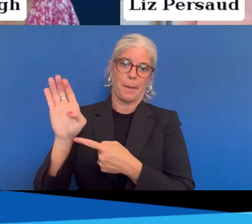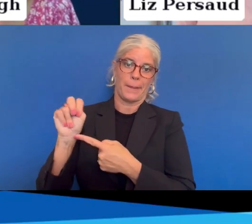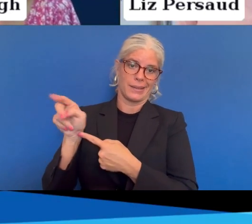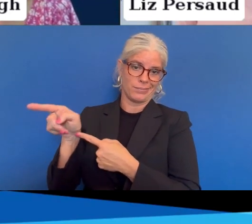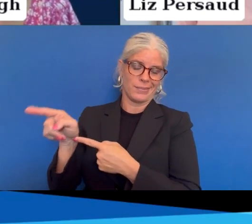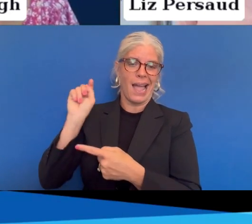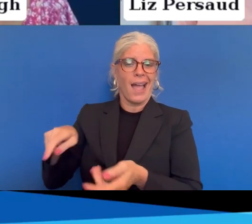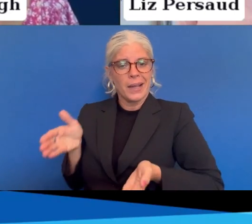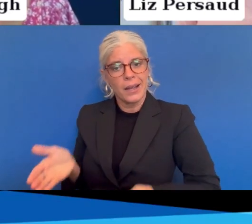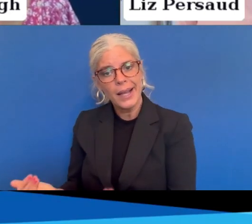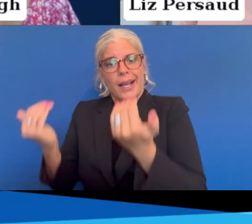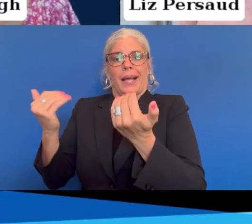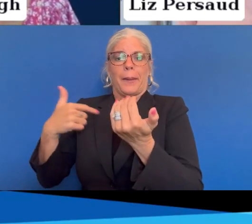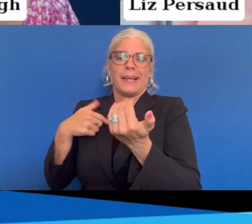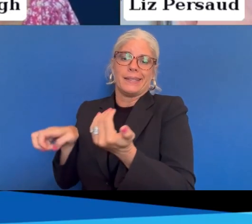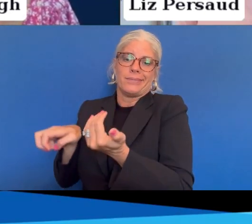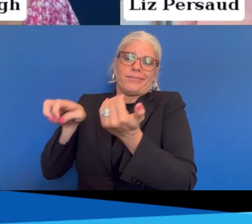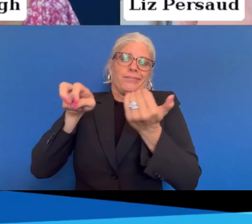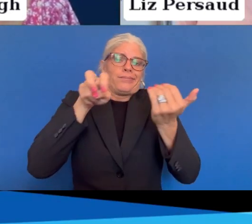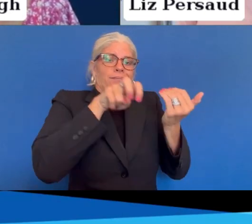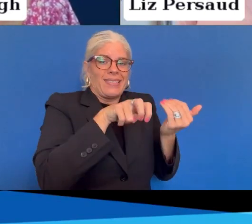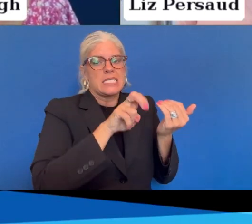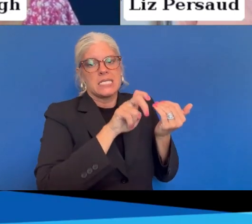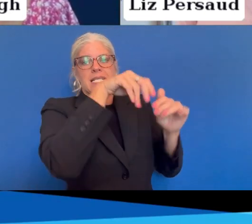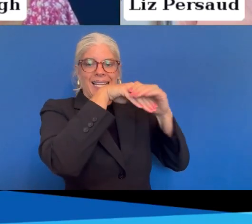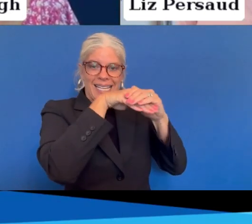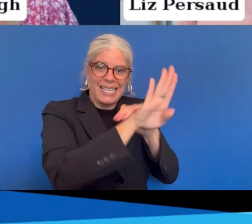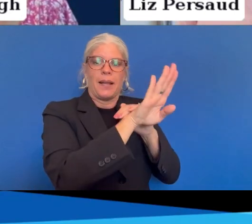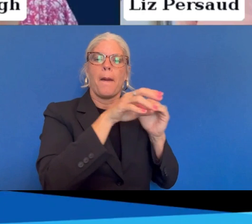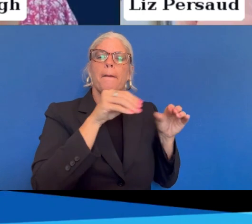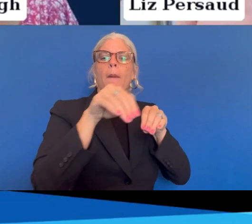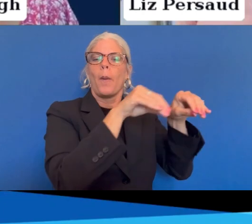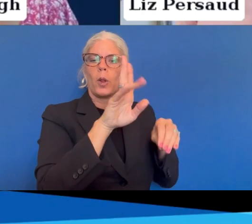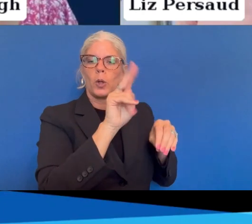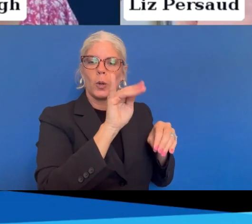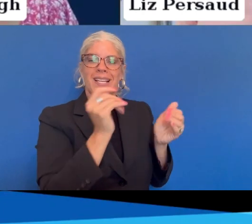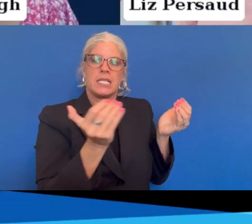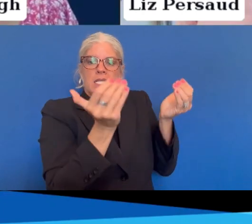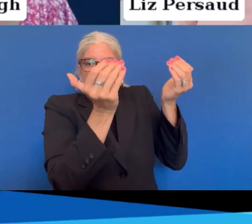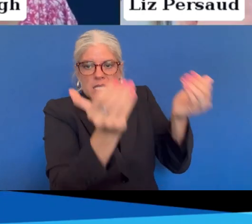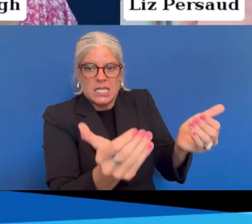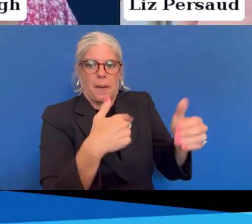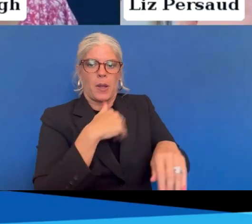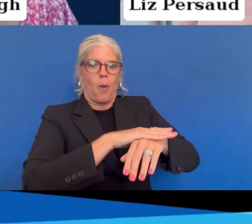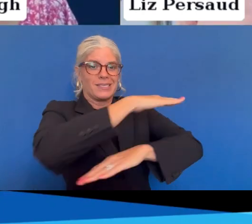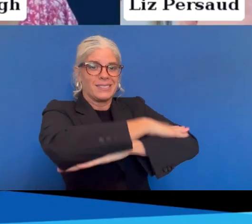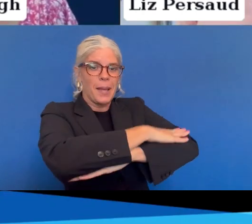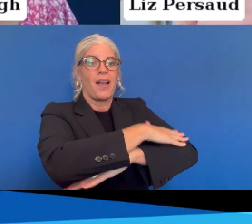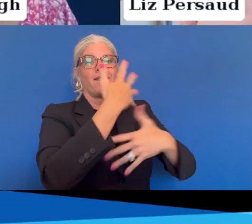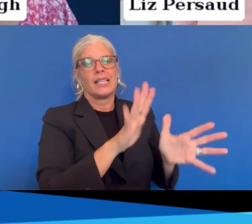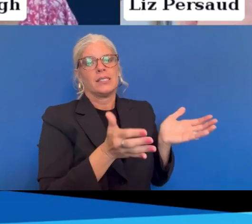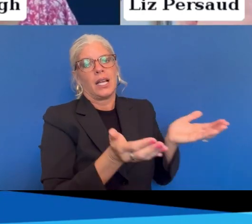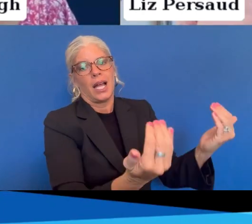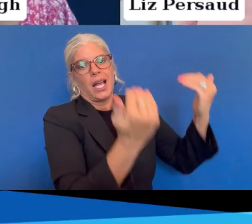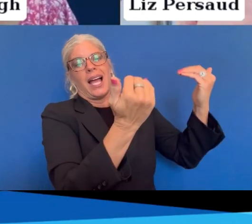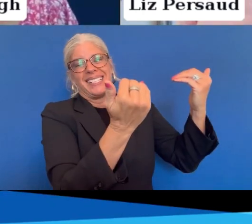in there. And so again, Ben had to pick me up and maneuver in that mobile unit